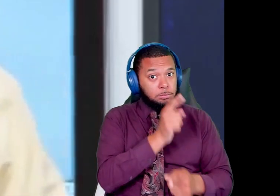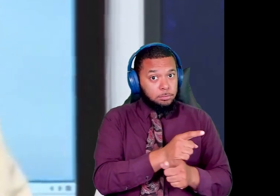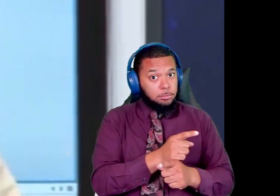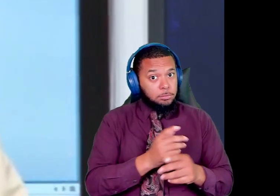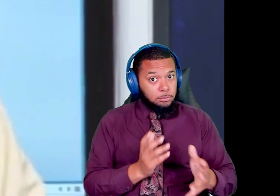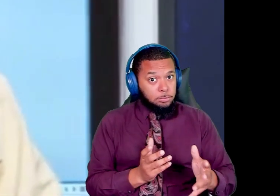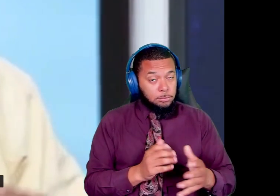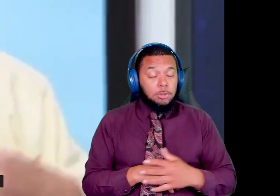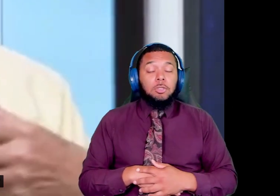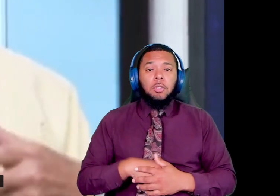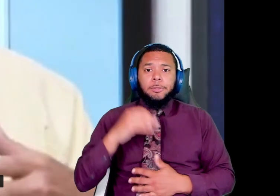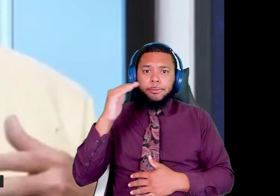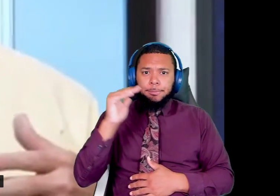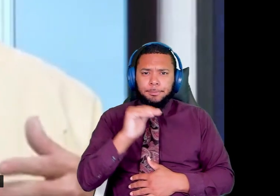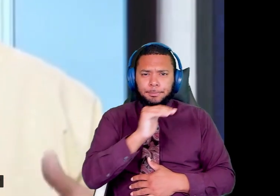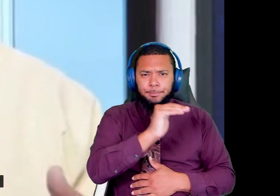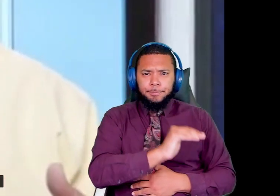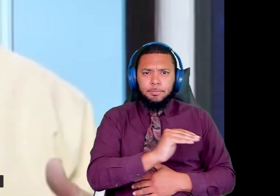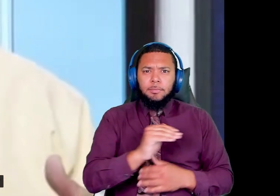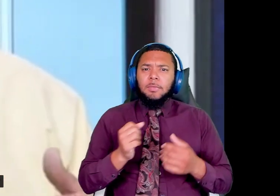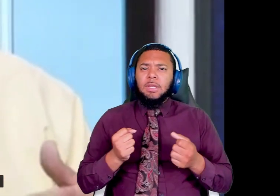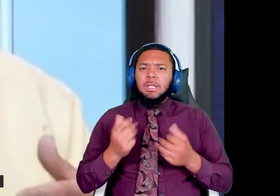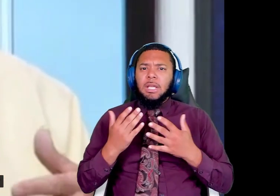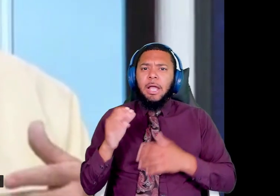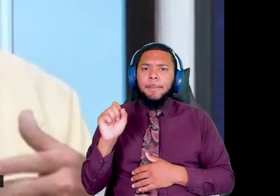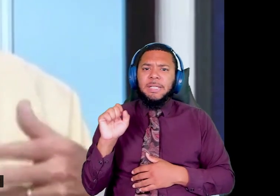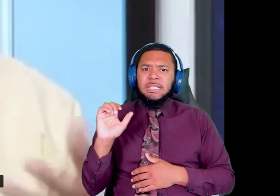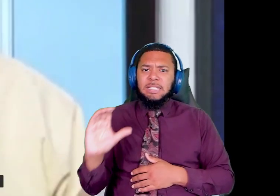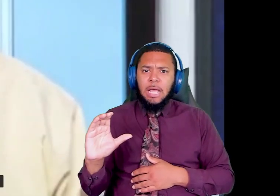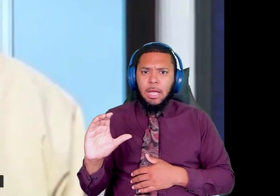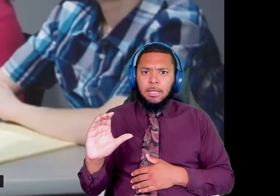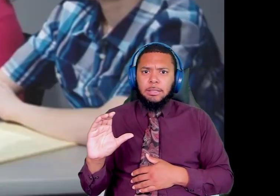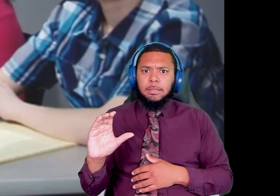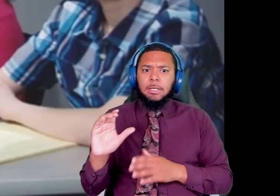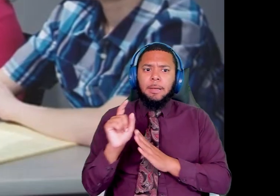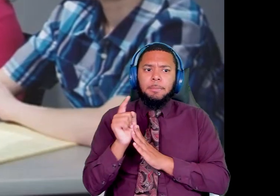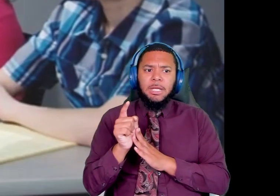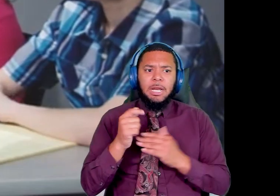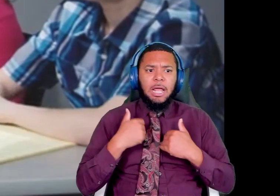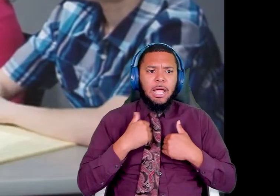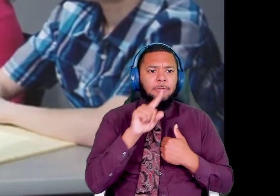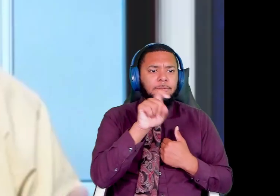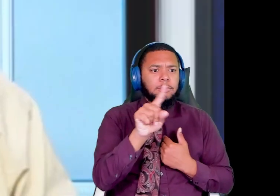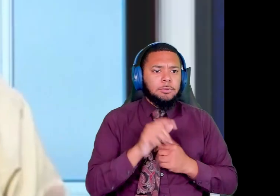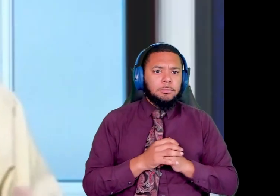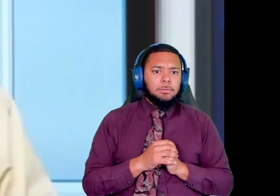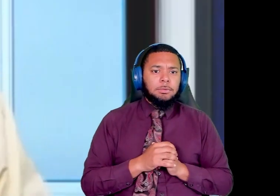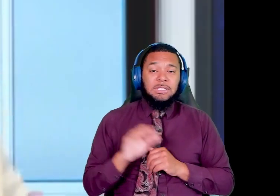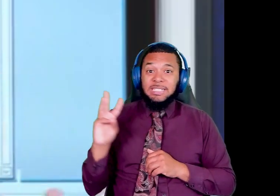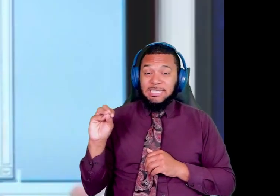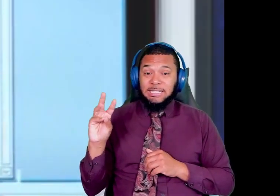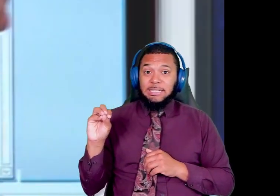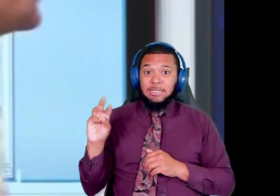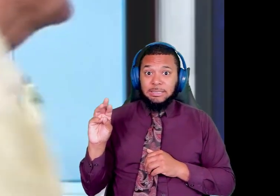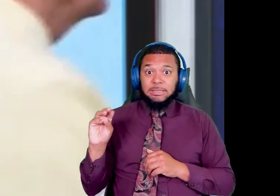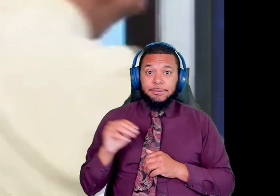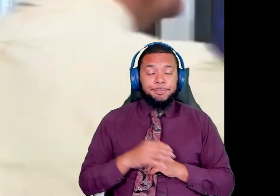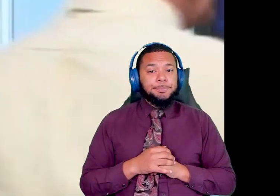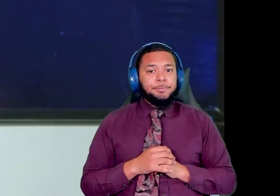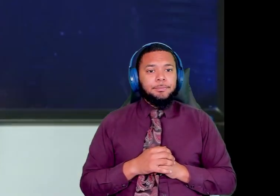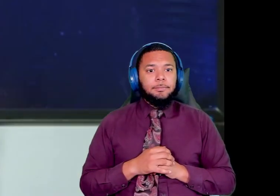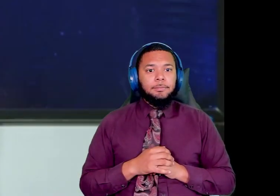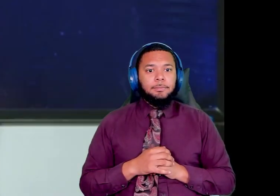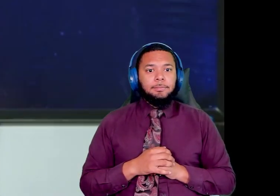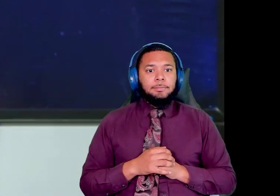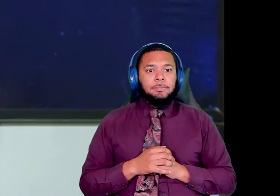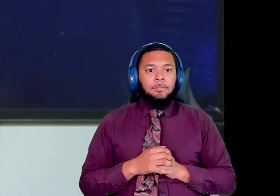one step at a time. Jackson, how many seconds in a minute? 60. 60 seconds in a minute. So